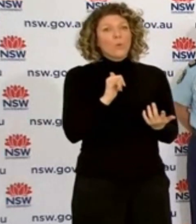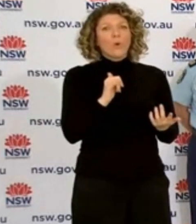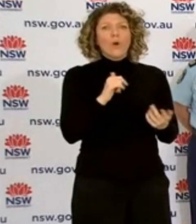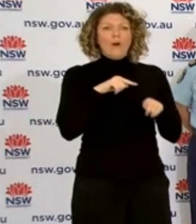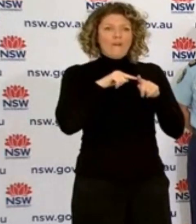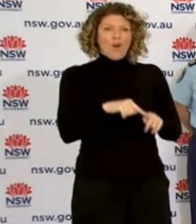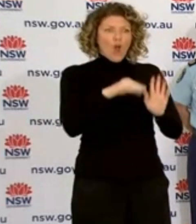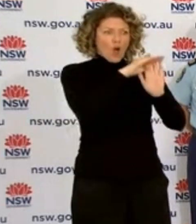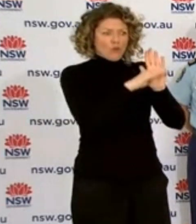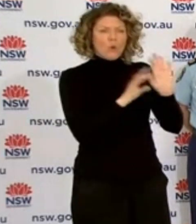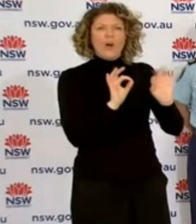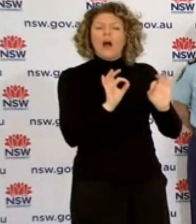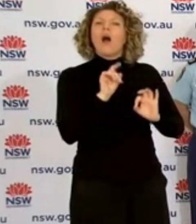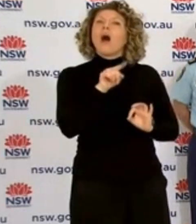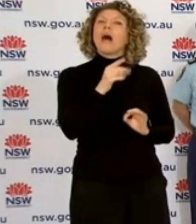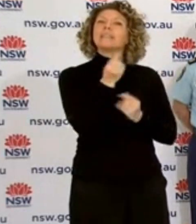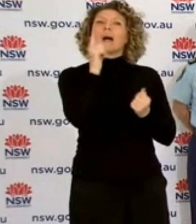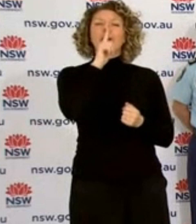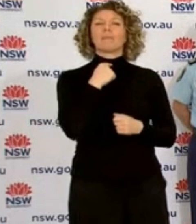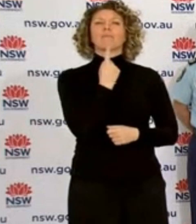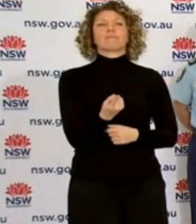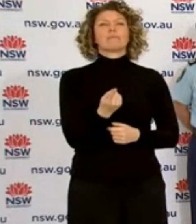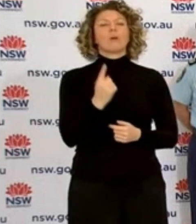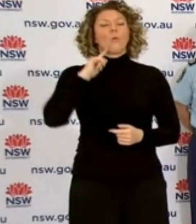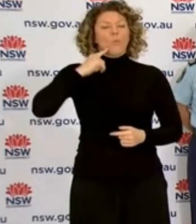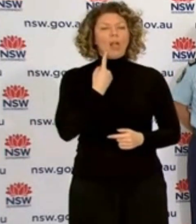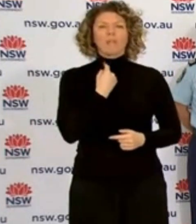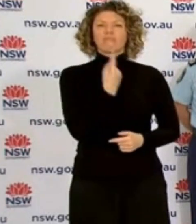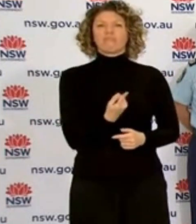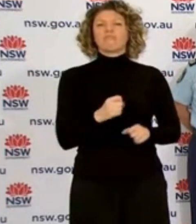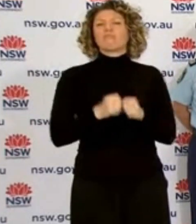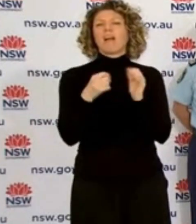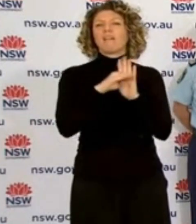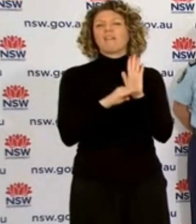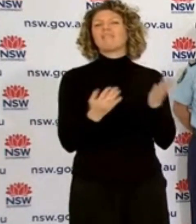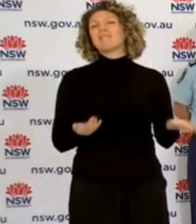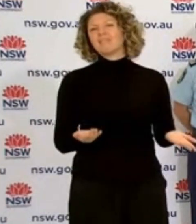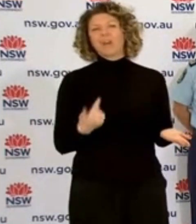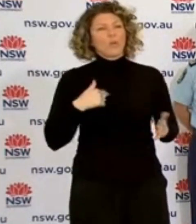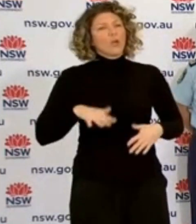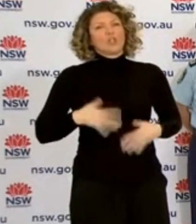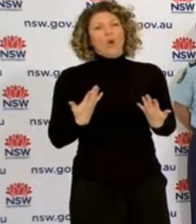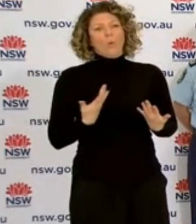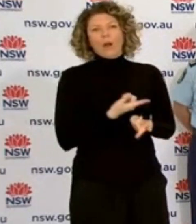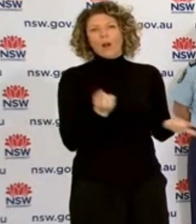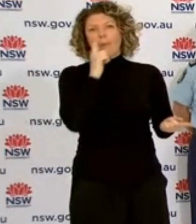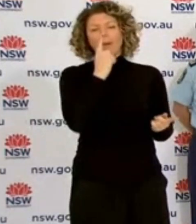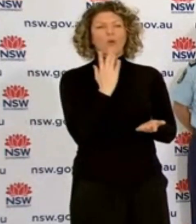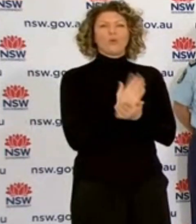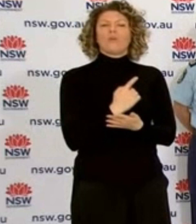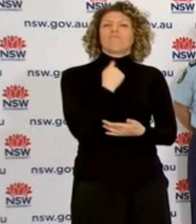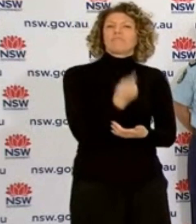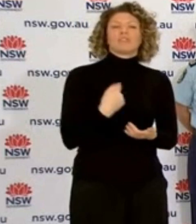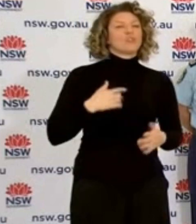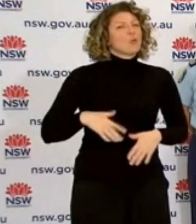the rules that are the challenge, it's the fact that people choose to break them. And we don't want people making those bad choices. Those